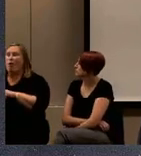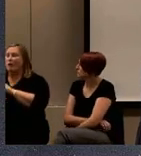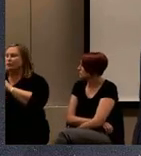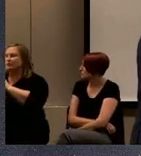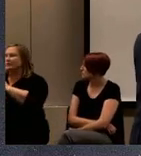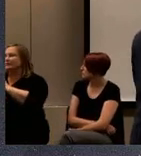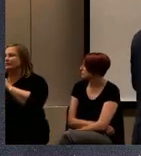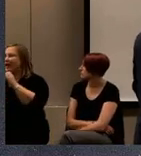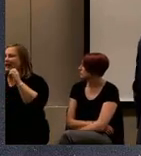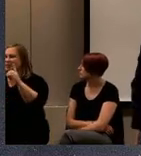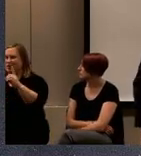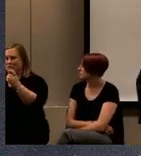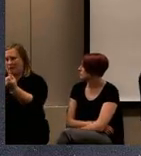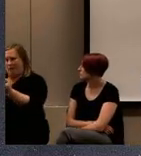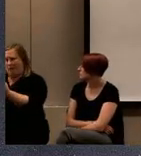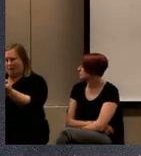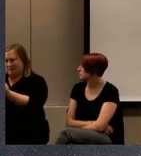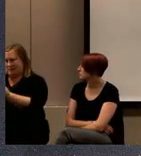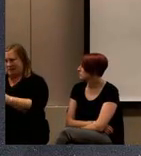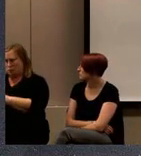education and advocacy tools.